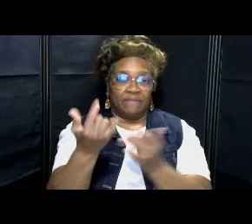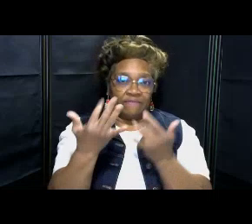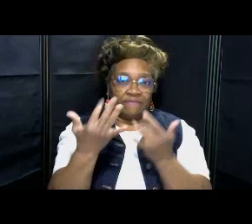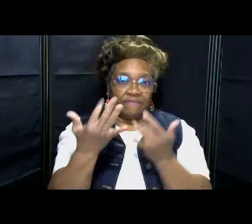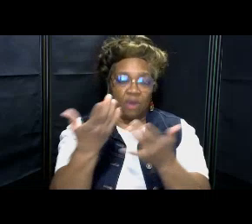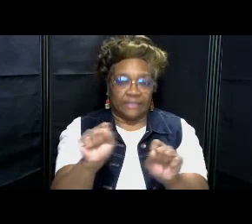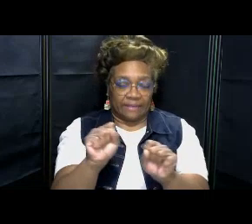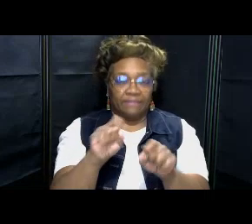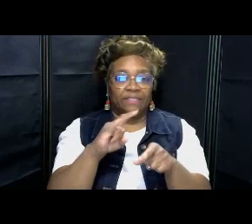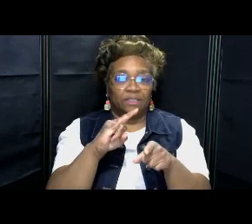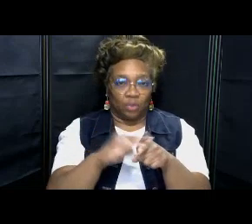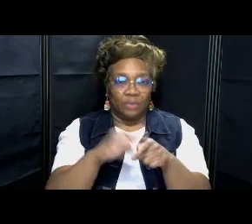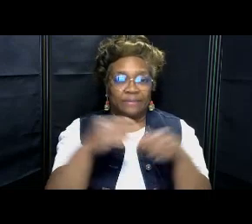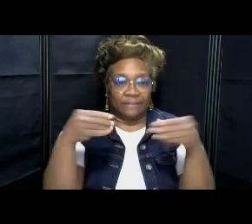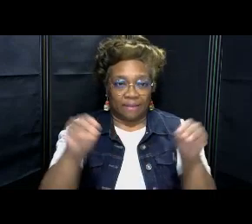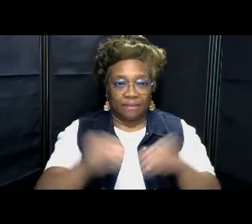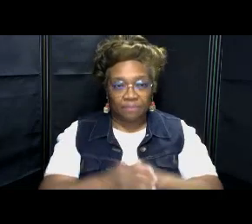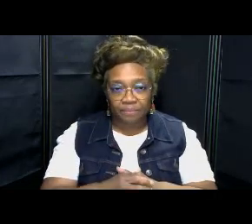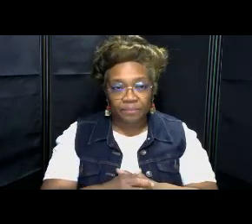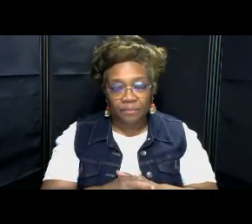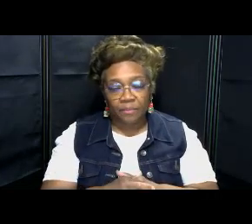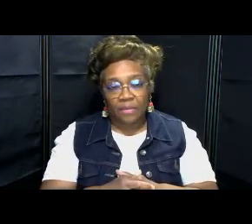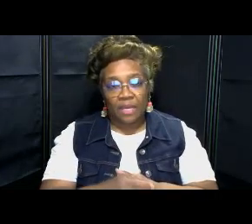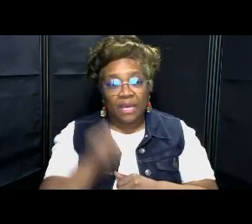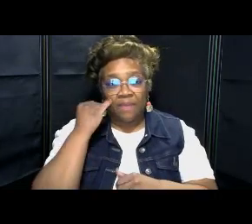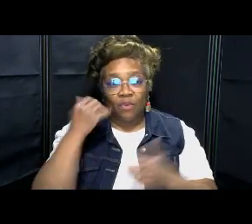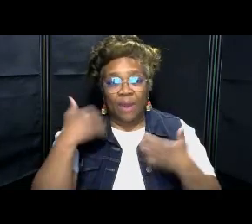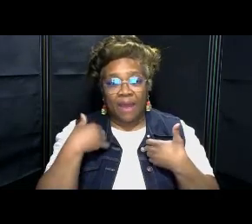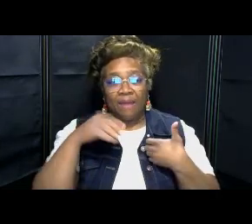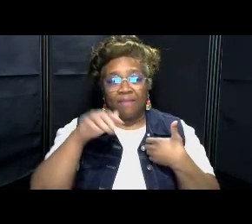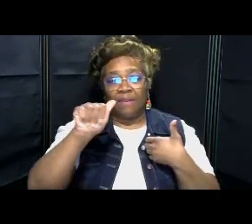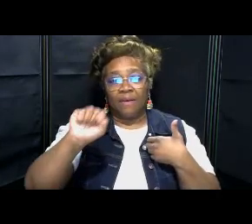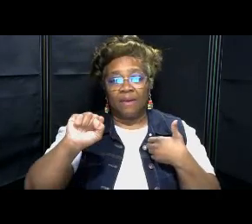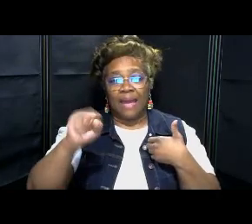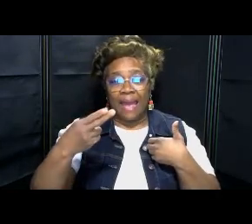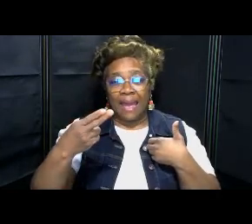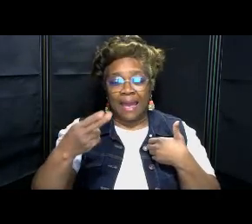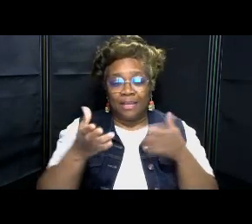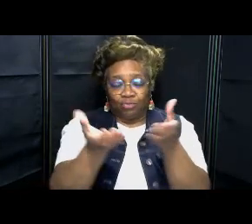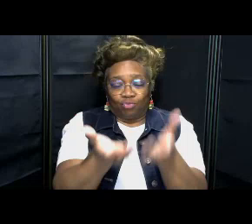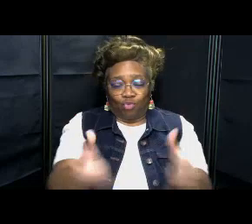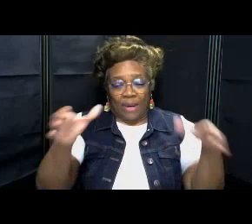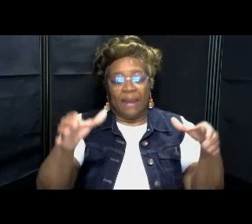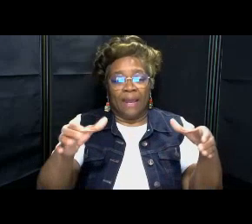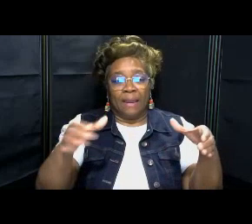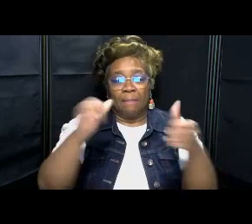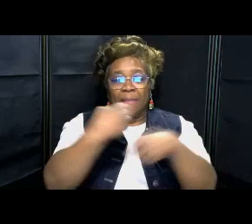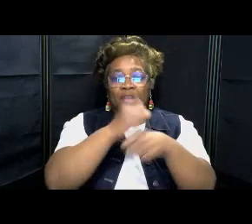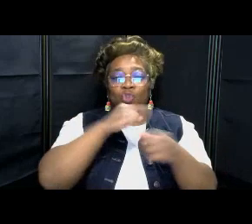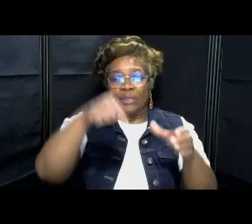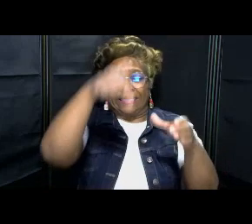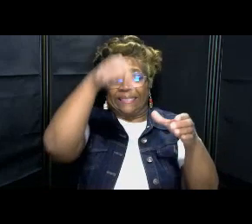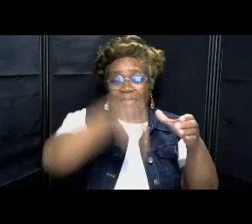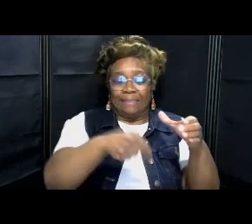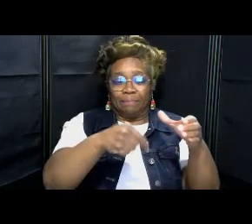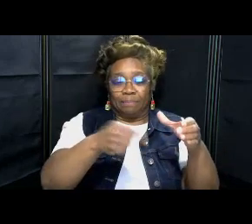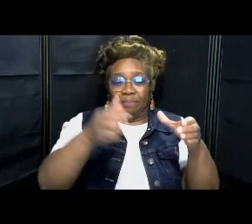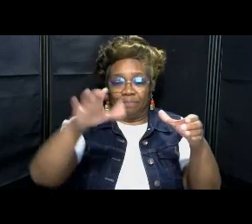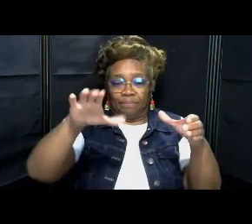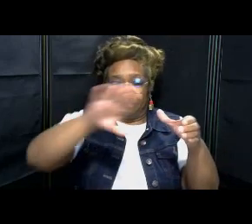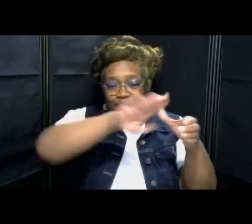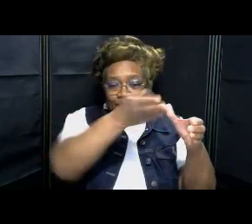make them sturdy and, you know, place them around away from stuff that's combustible. Maybe I went into